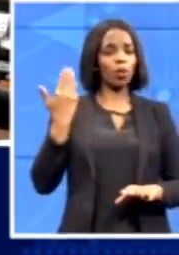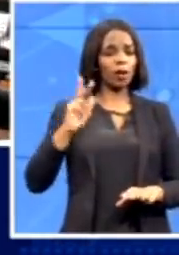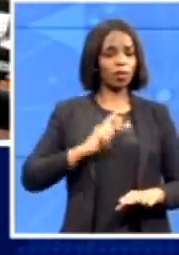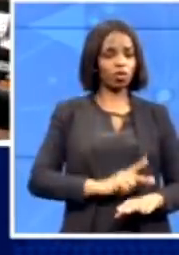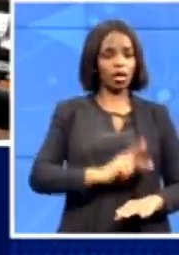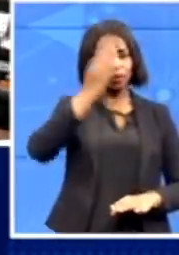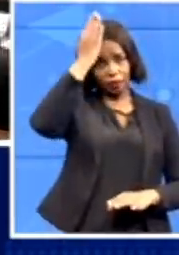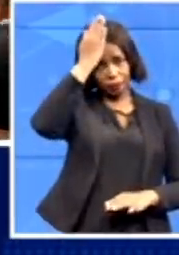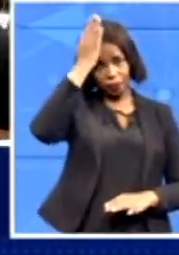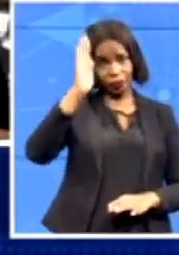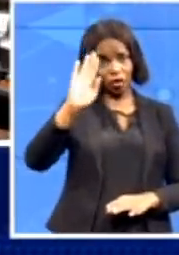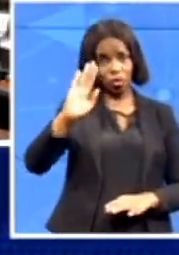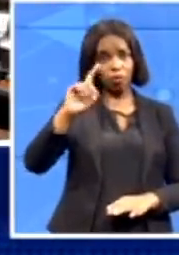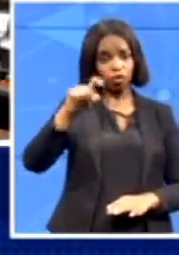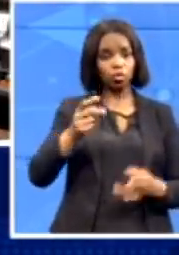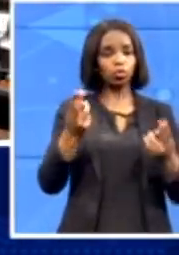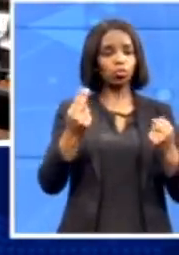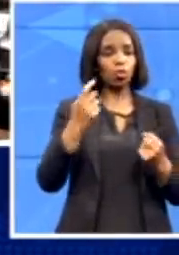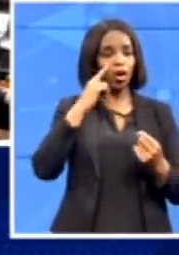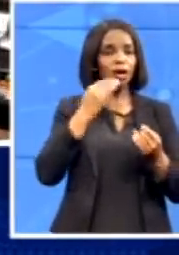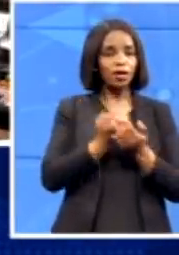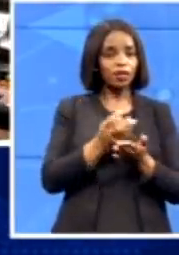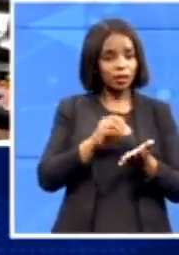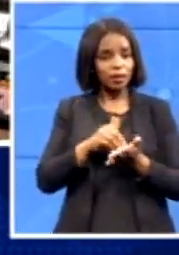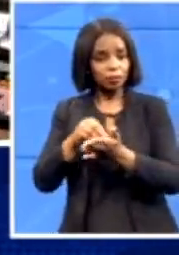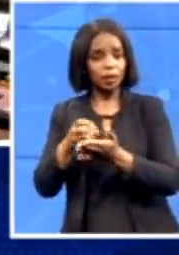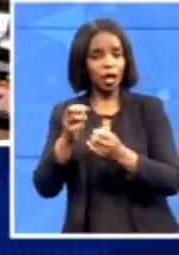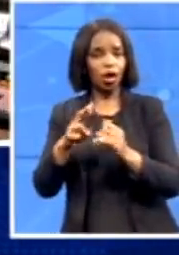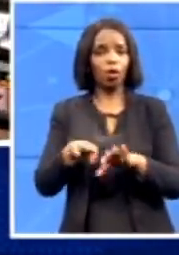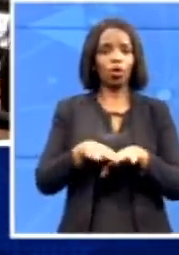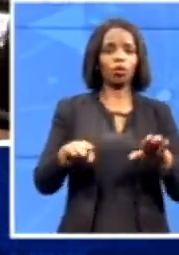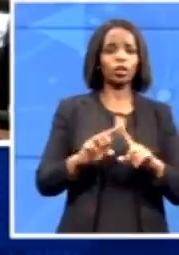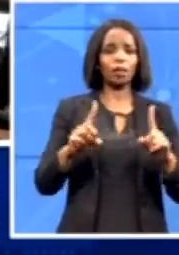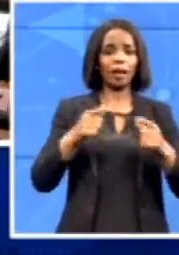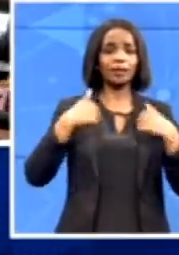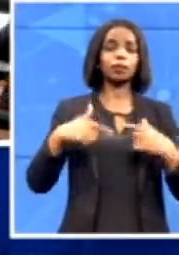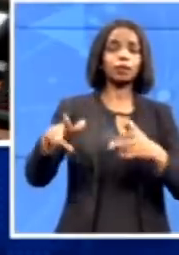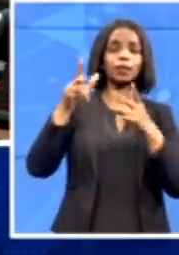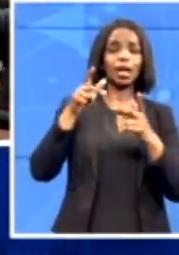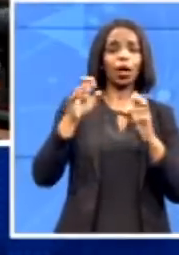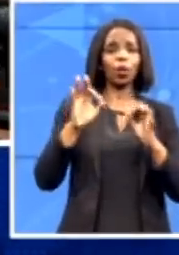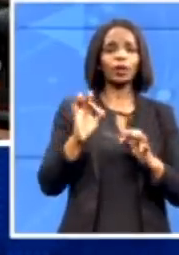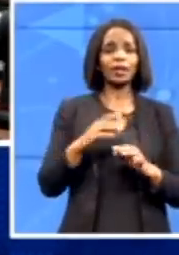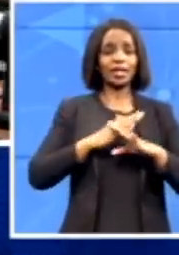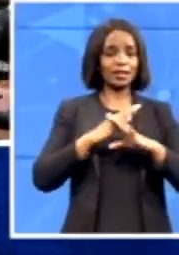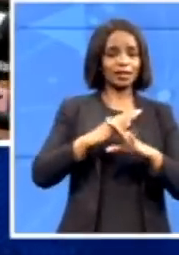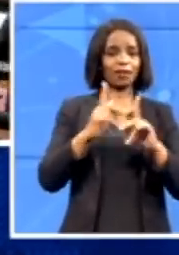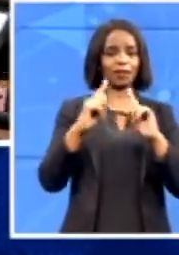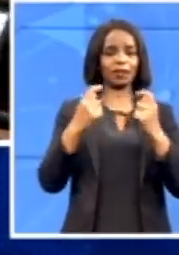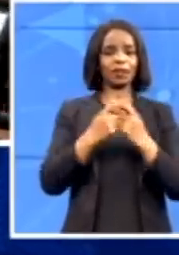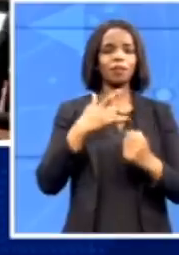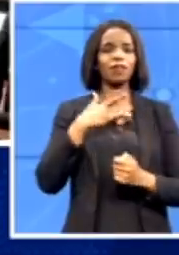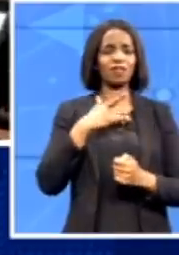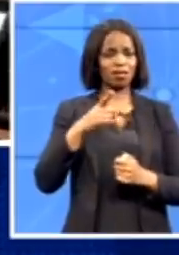And if I get it correctly, it seems that his defense team feels that it's not procedural. Well, there are two